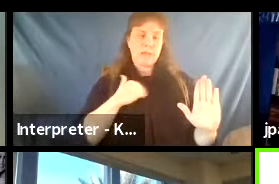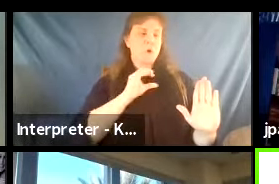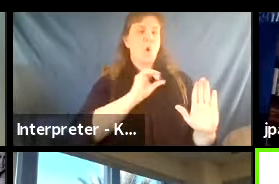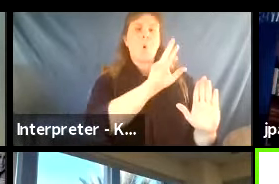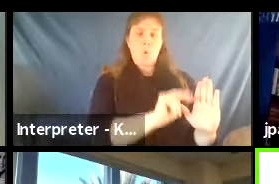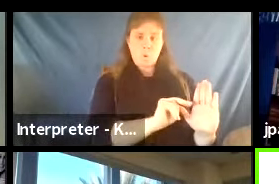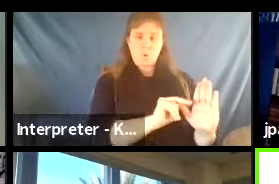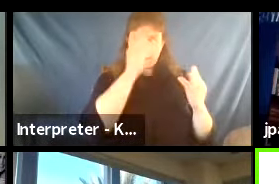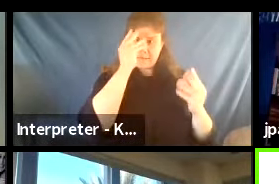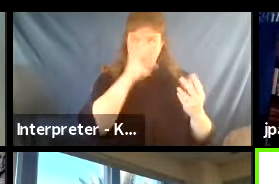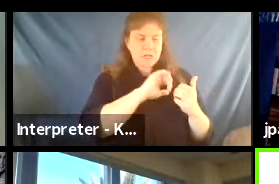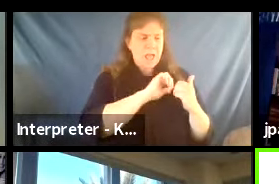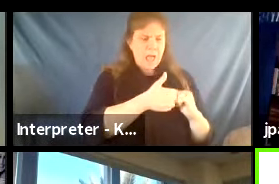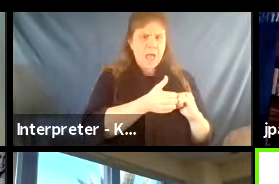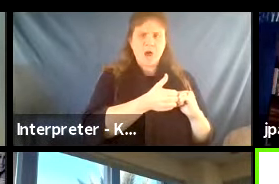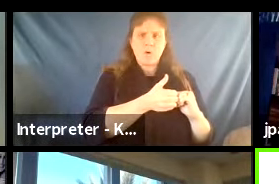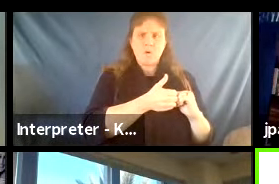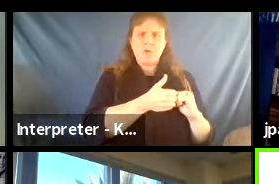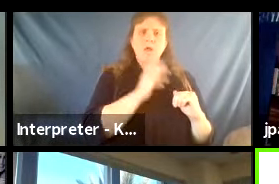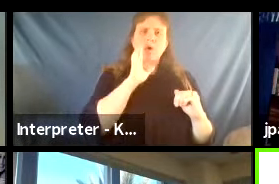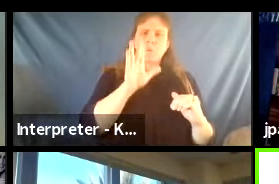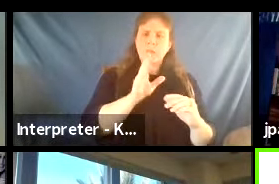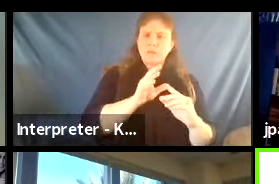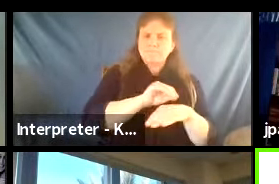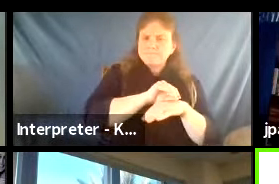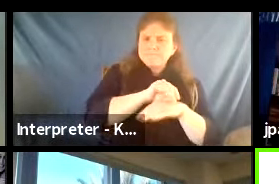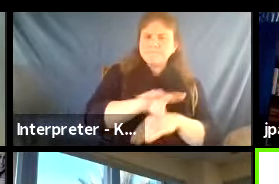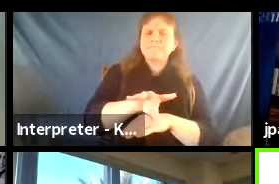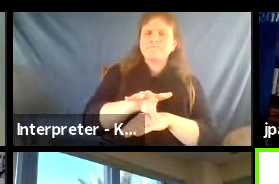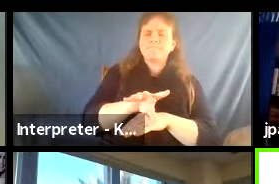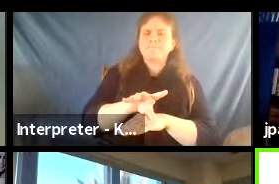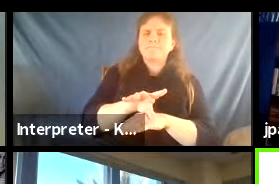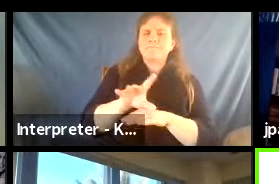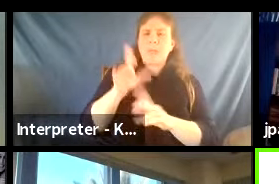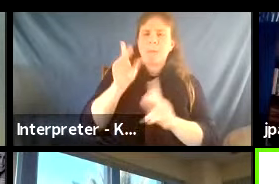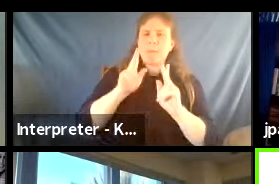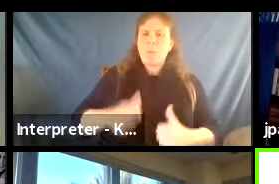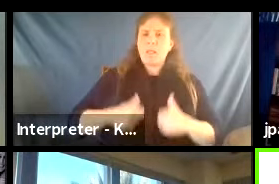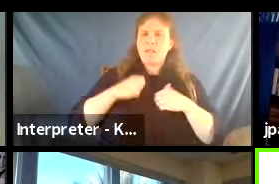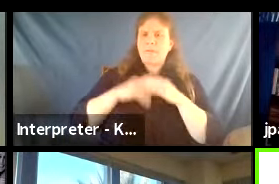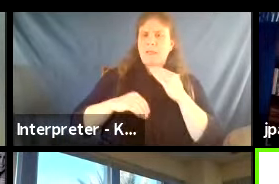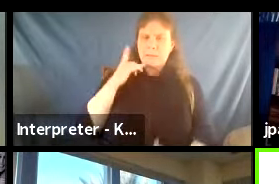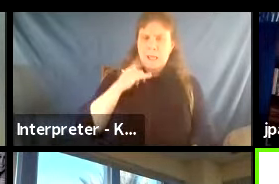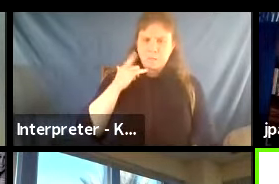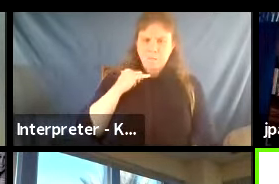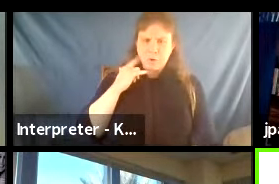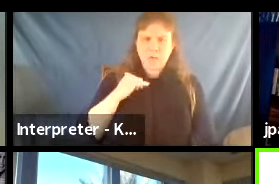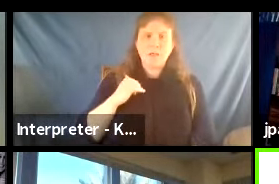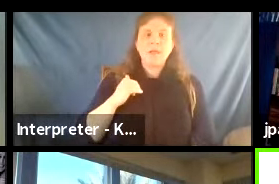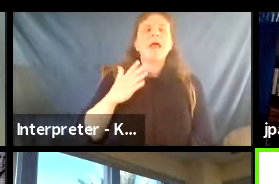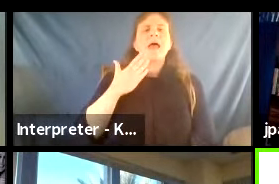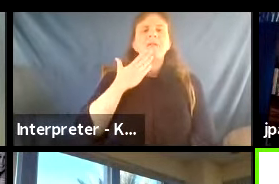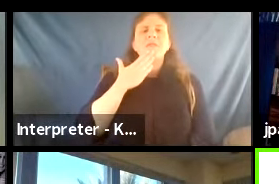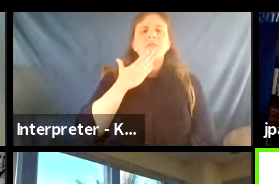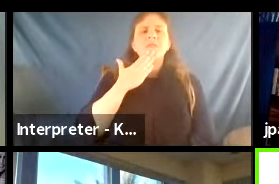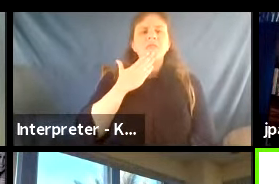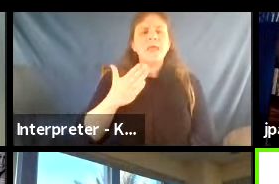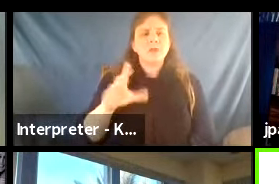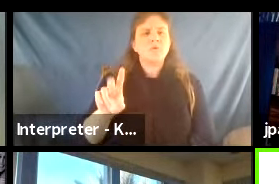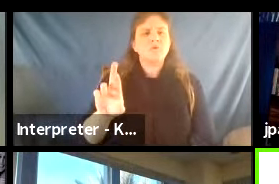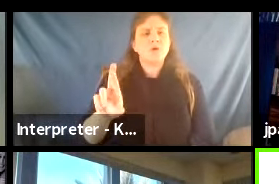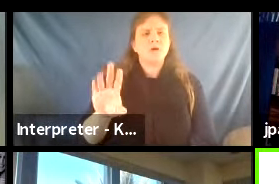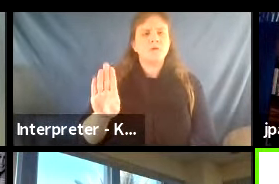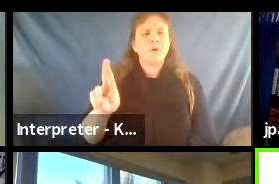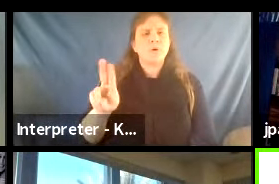impacting Californians. And Surgeon General Burke Harris, thank you for posing my question out of the Q&A about really some